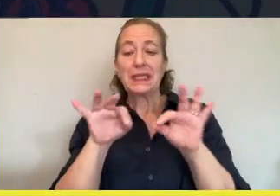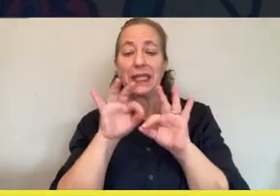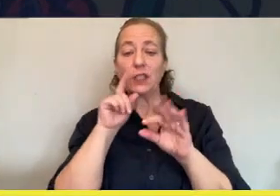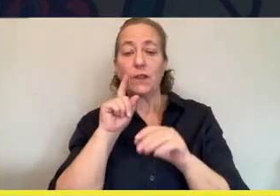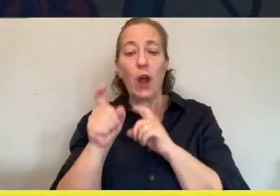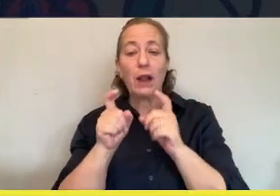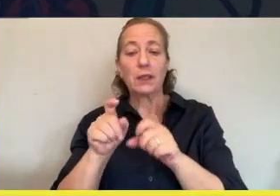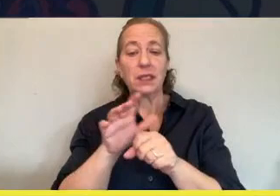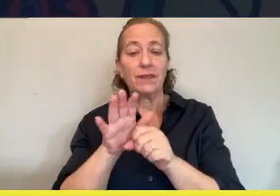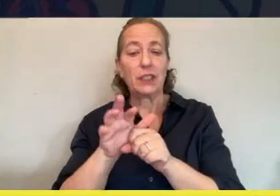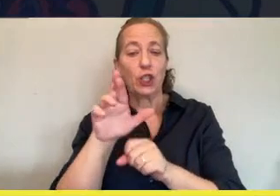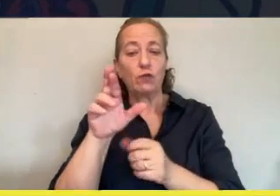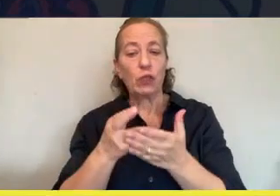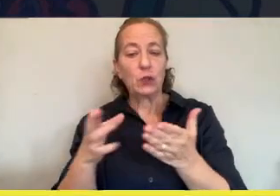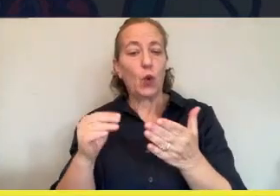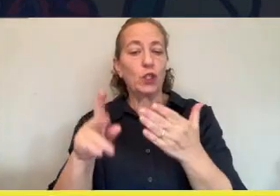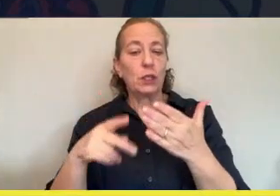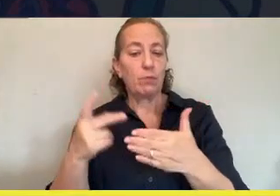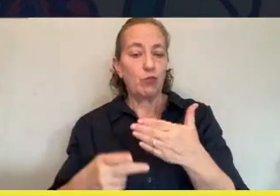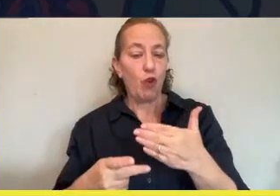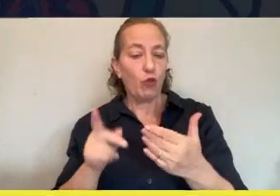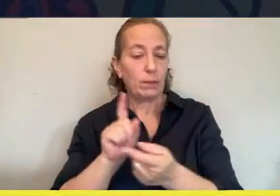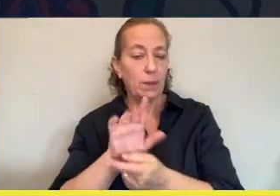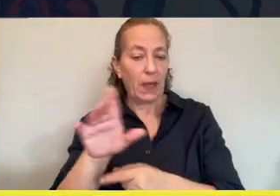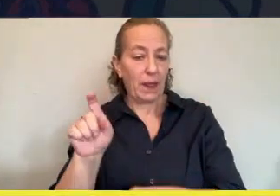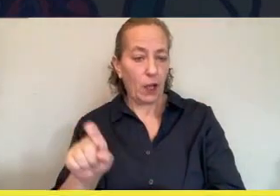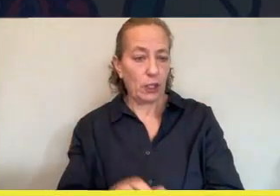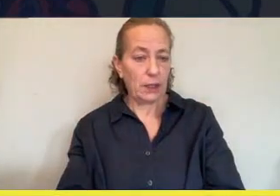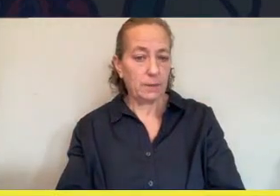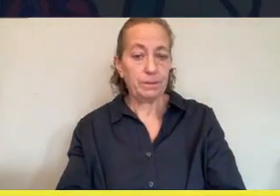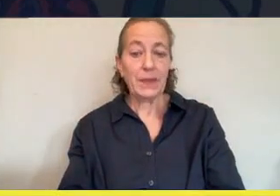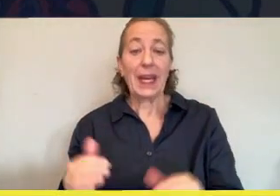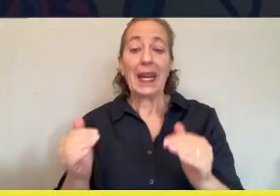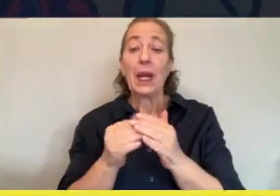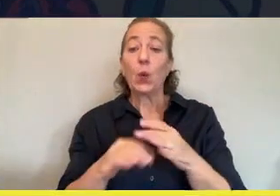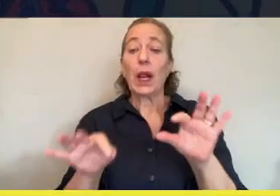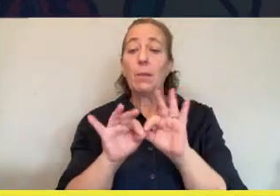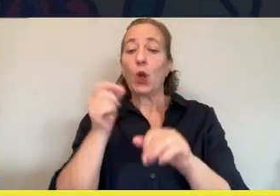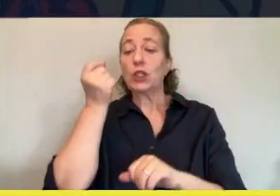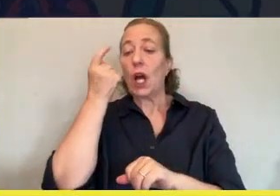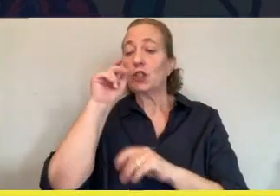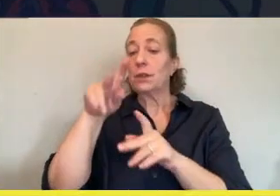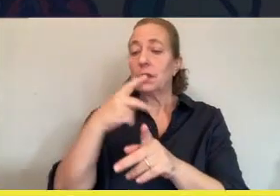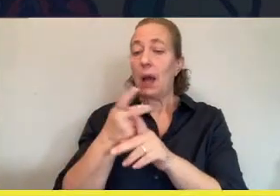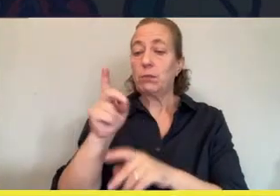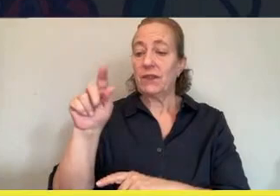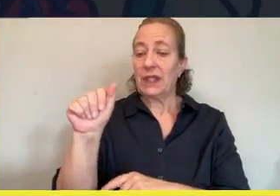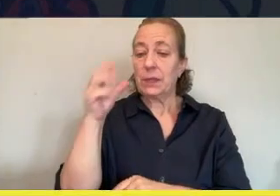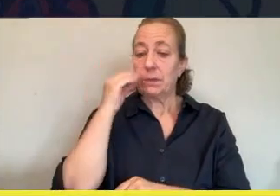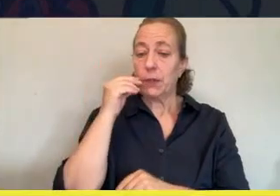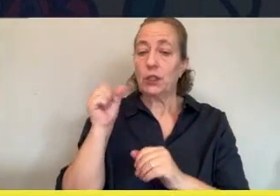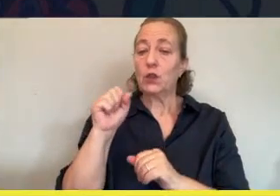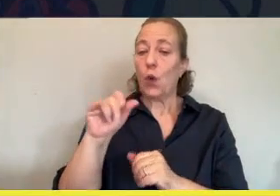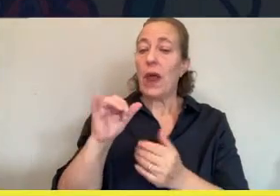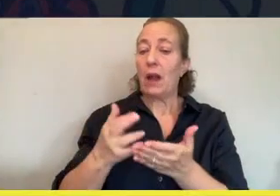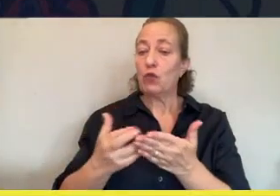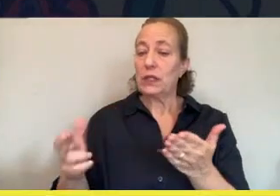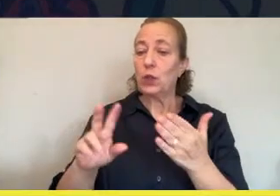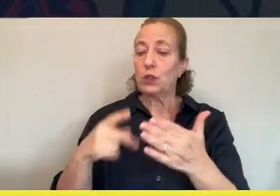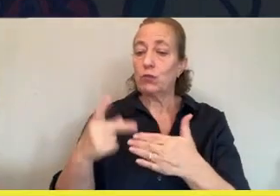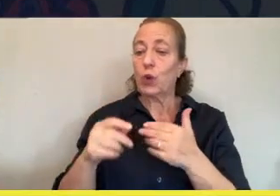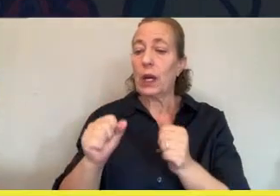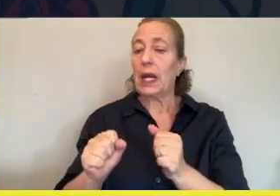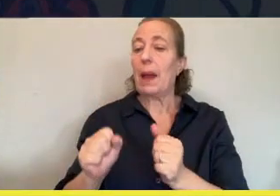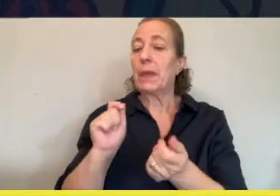sufficient resources and programs to meet their needs. Equally important is understanding the types of disabilities experienced so that resources and programs